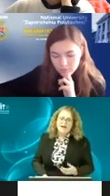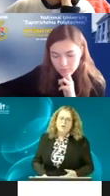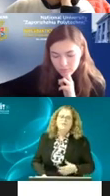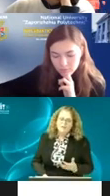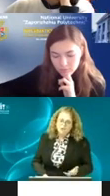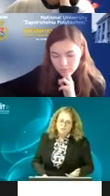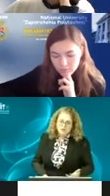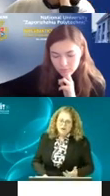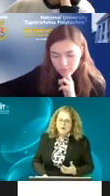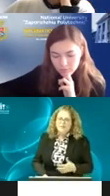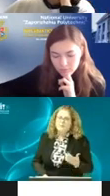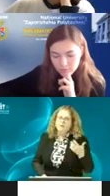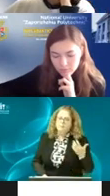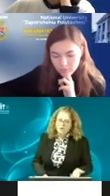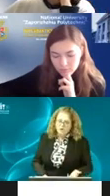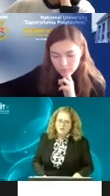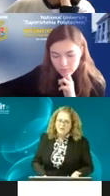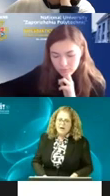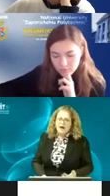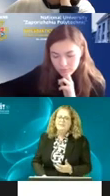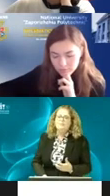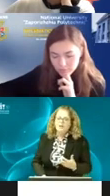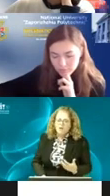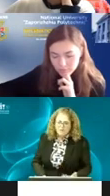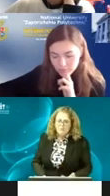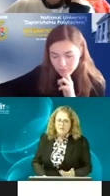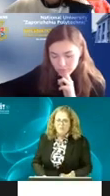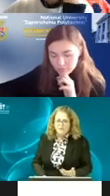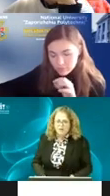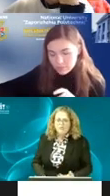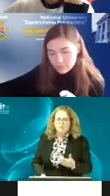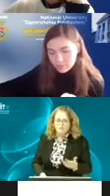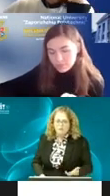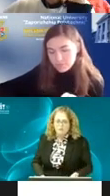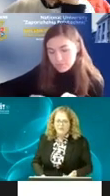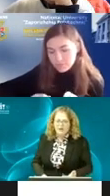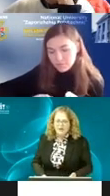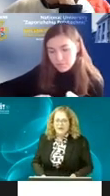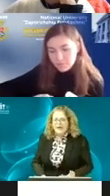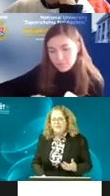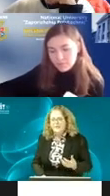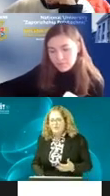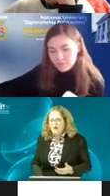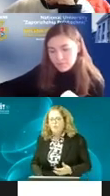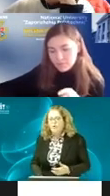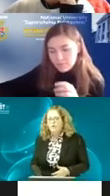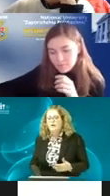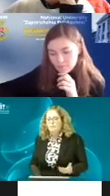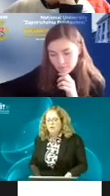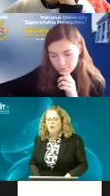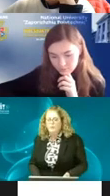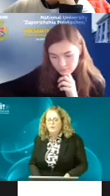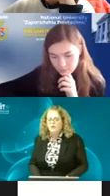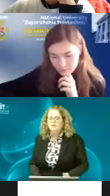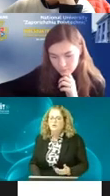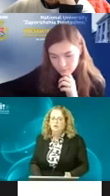list. I want tissues. Okay, it's about ambiguity. How is ambiguity being resolved when we talk about that? And someone who ordered a book